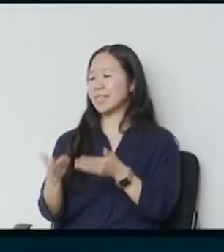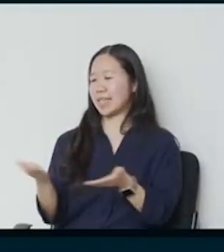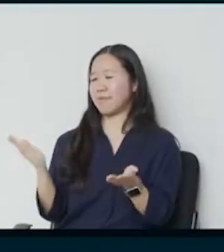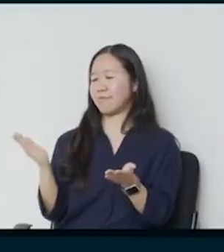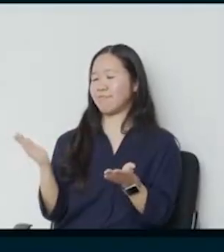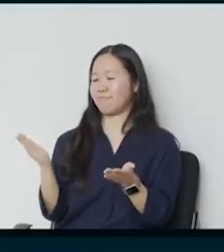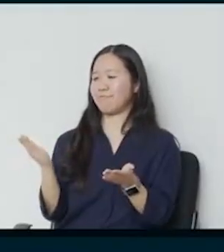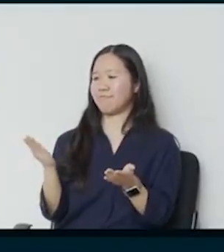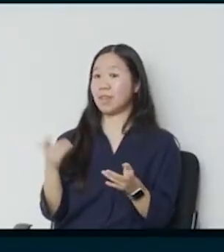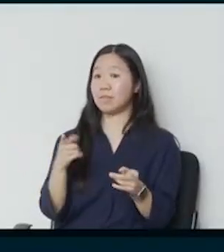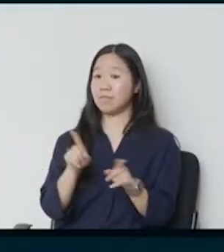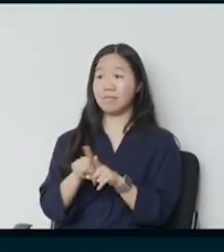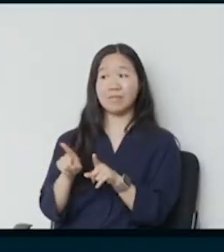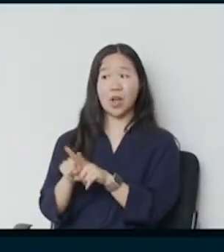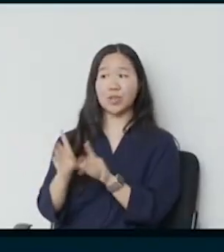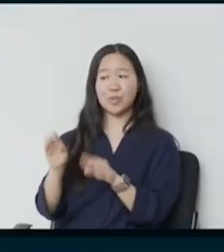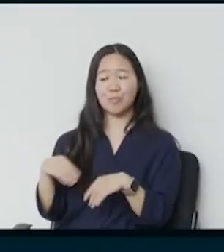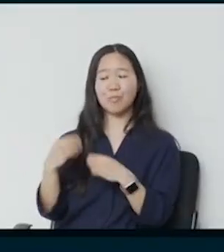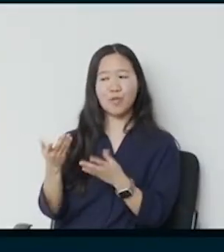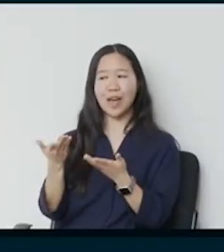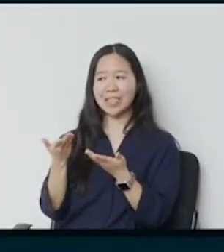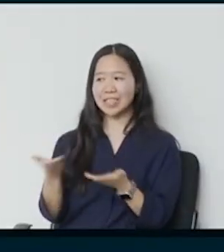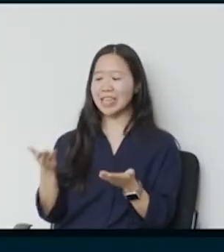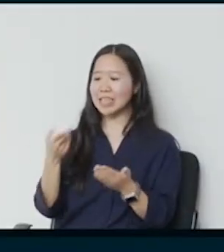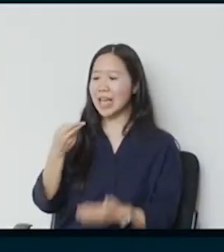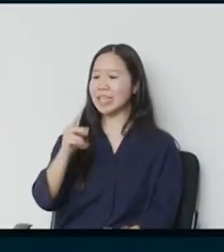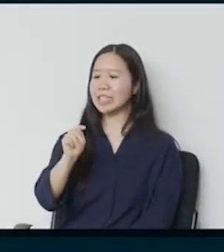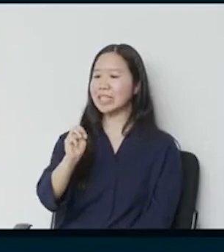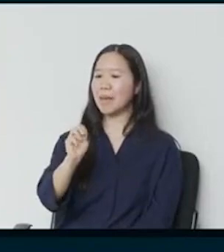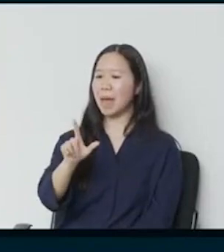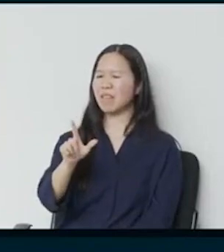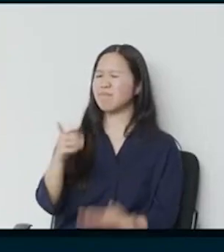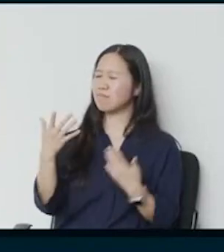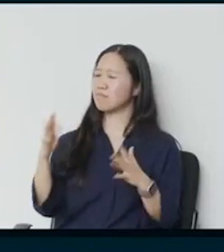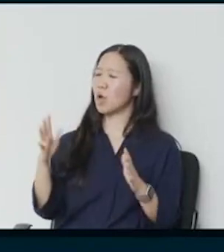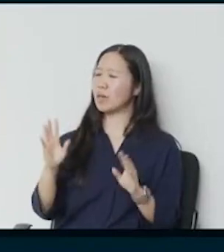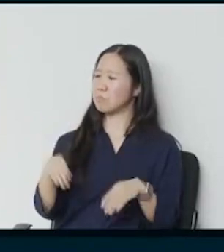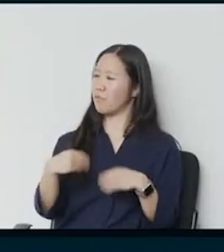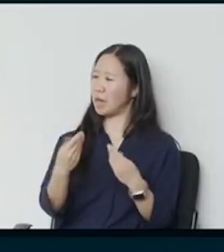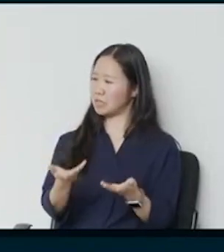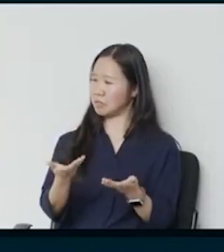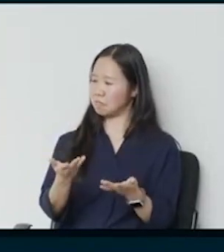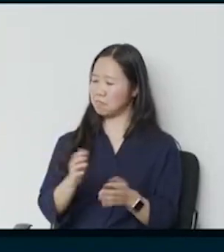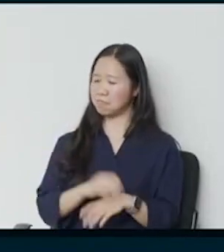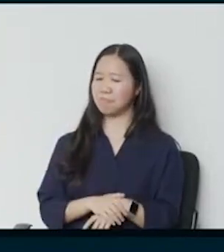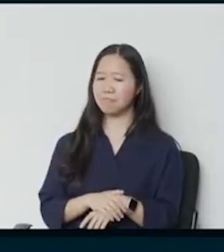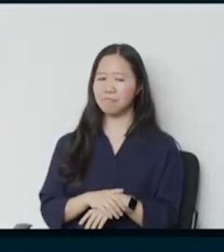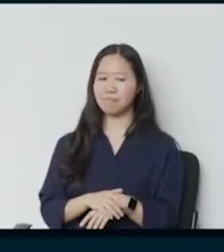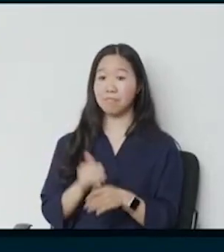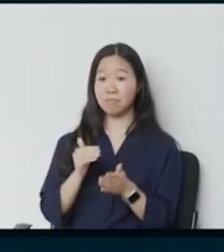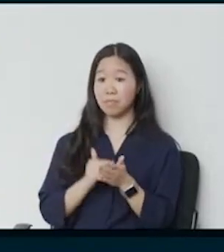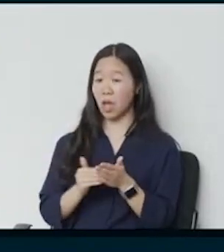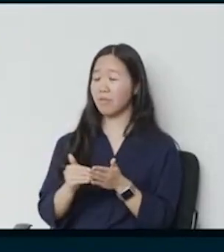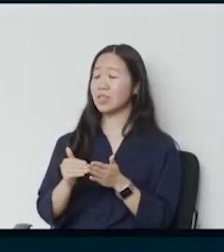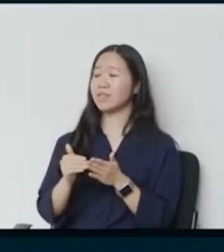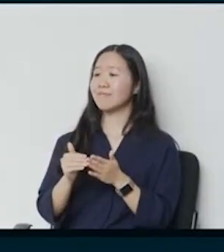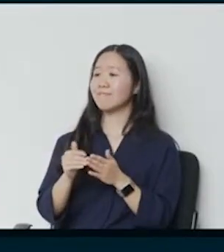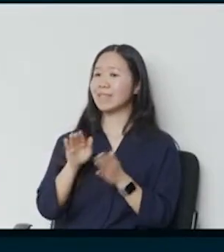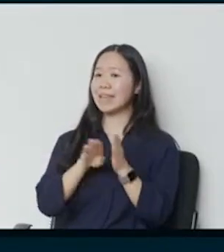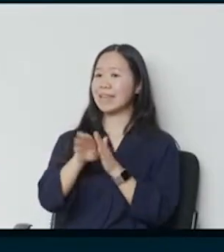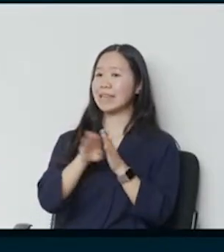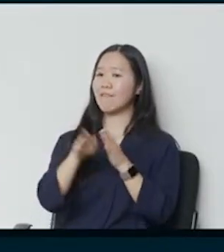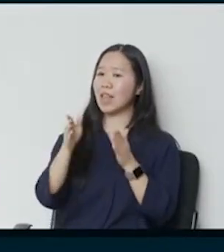also provides things that HTML already provides. And a lot of times developers